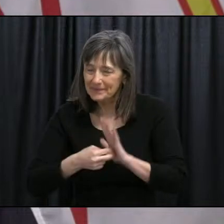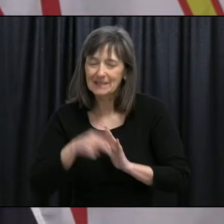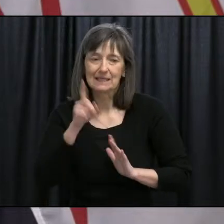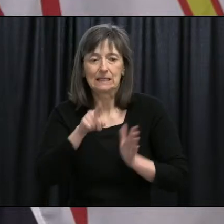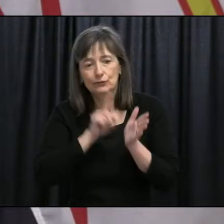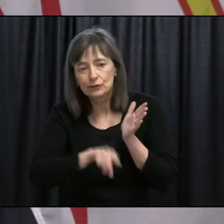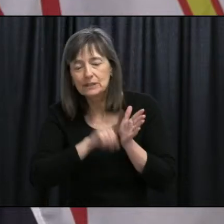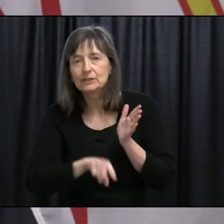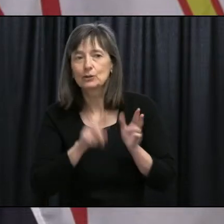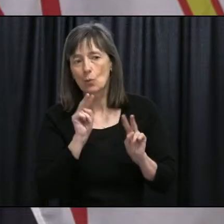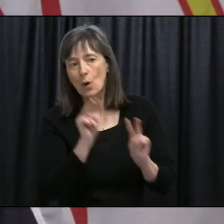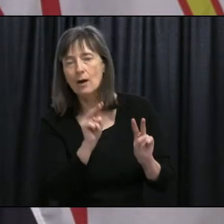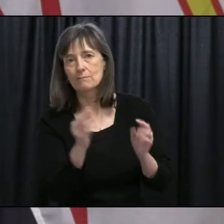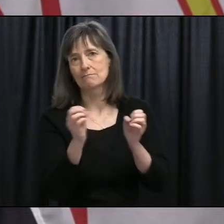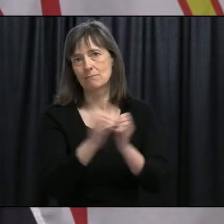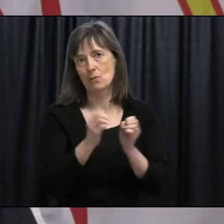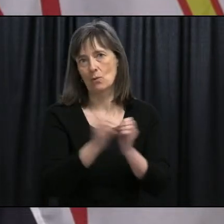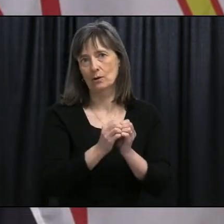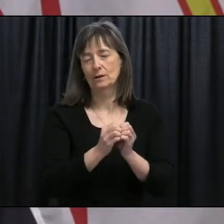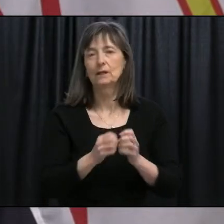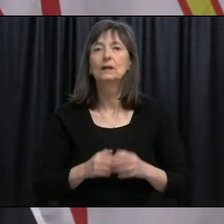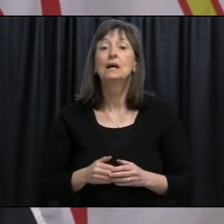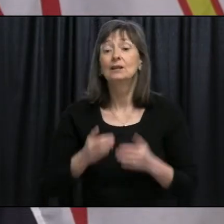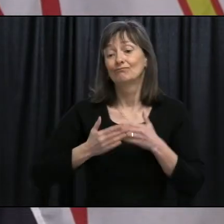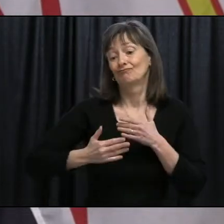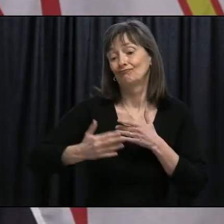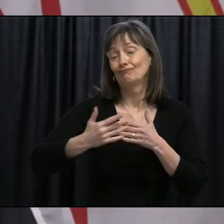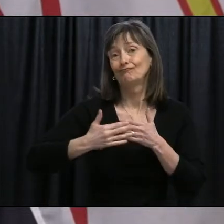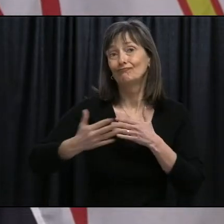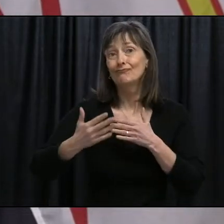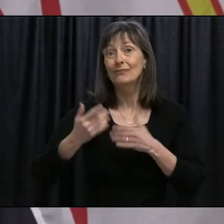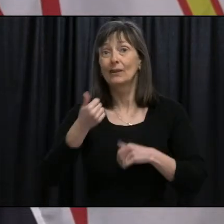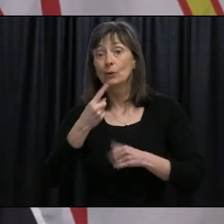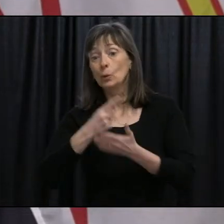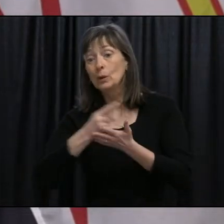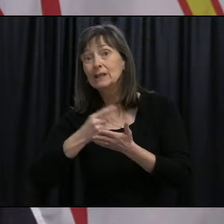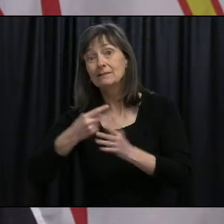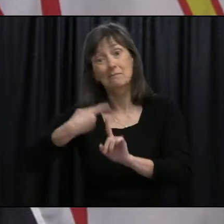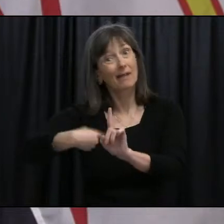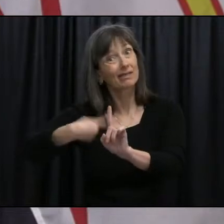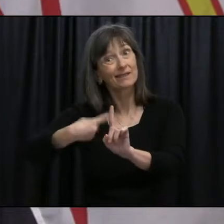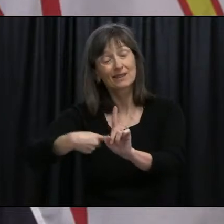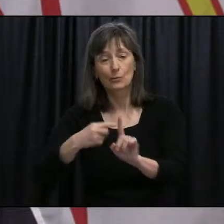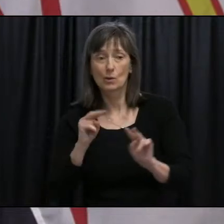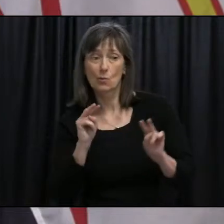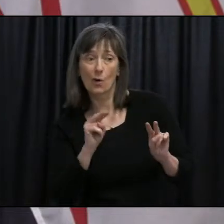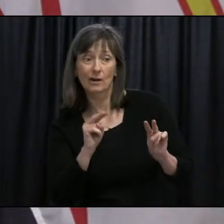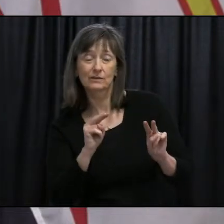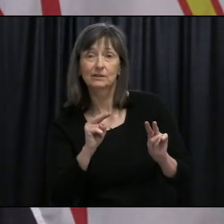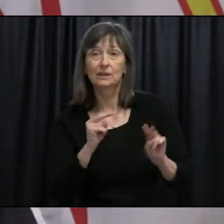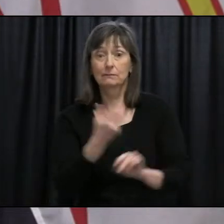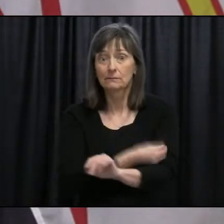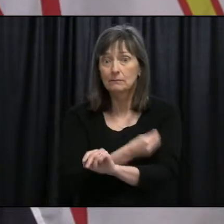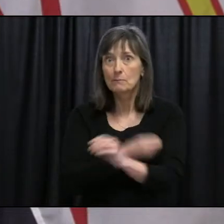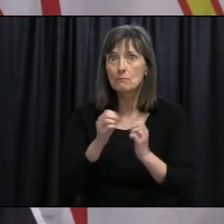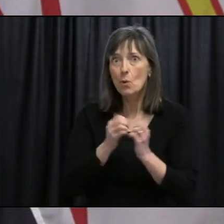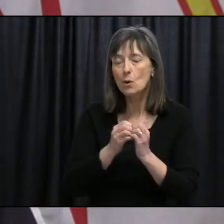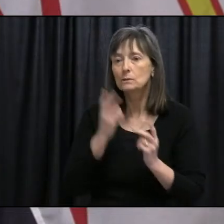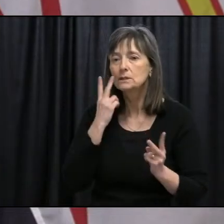be watching how the situation evolves in the coming weeks to months to see how that can change as we vaccinate more